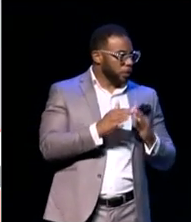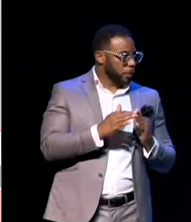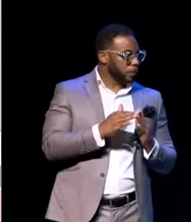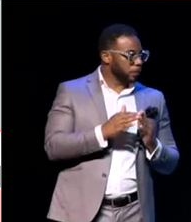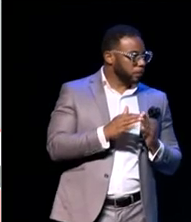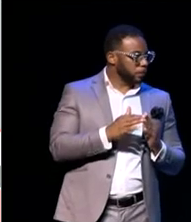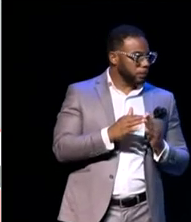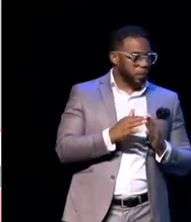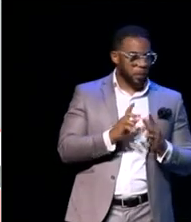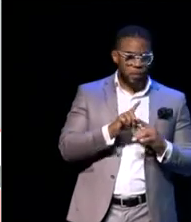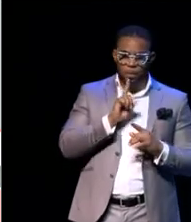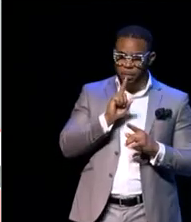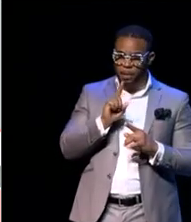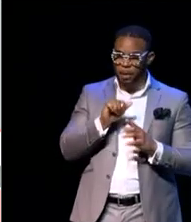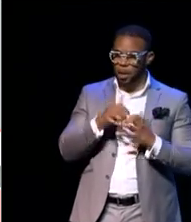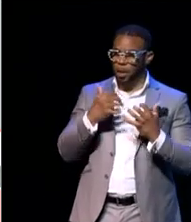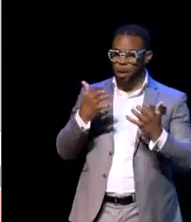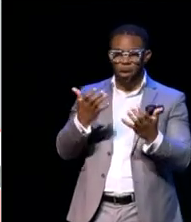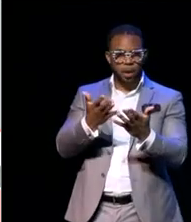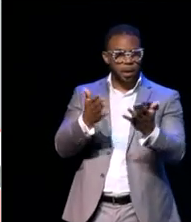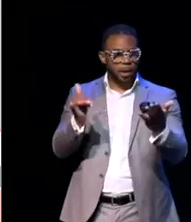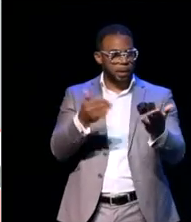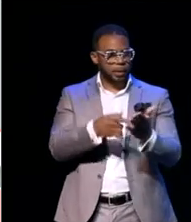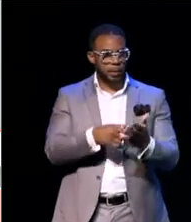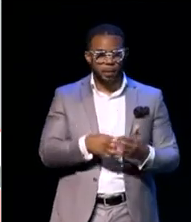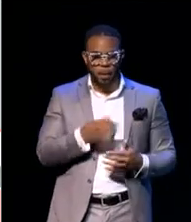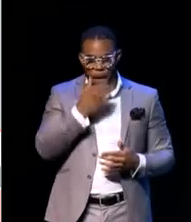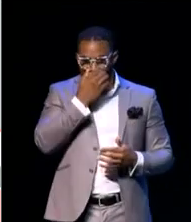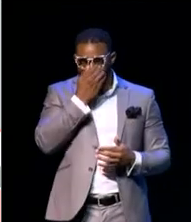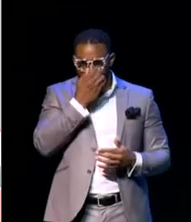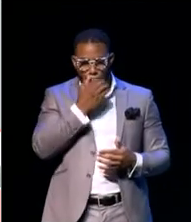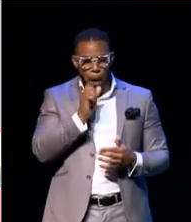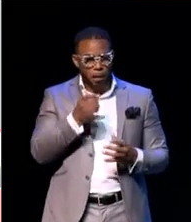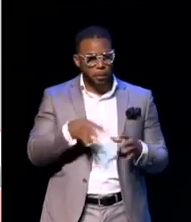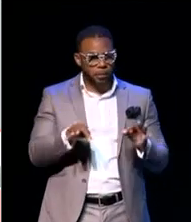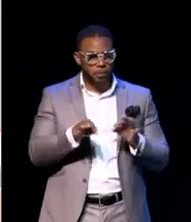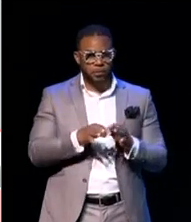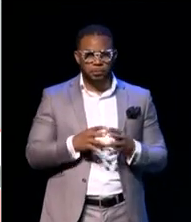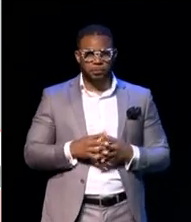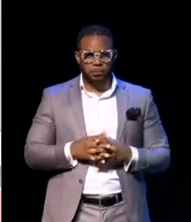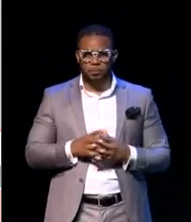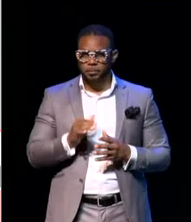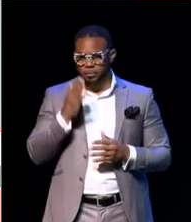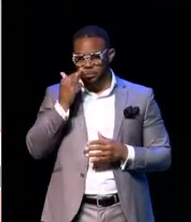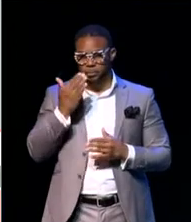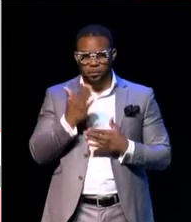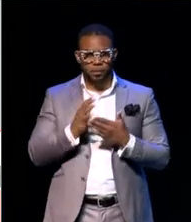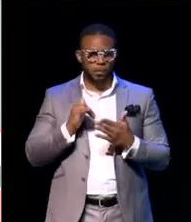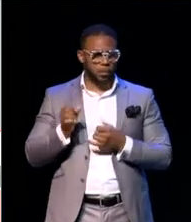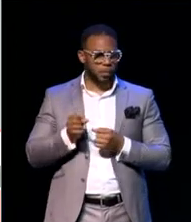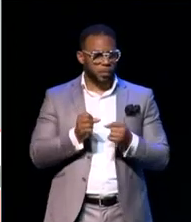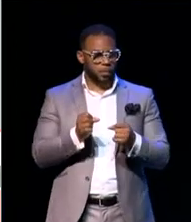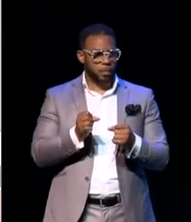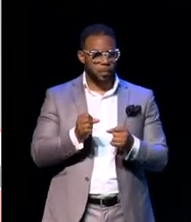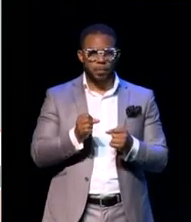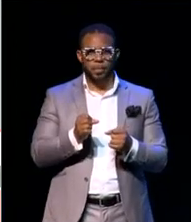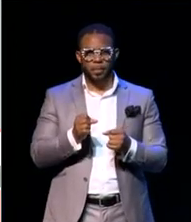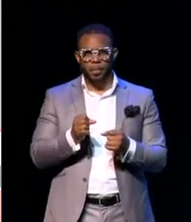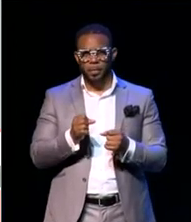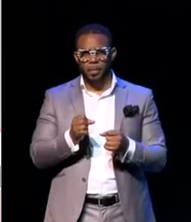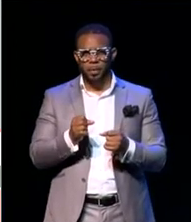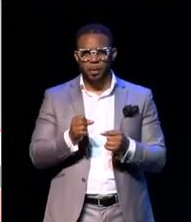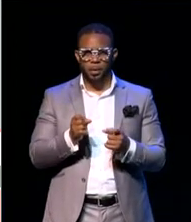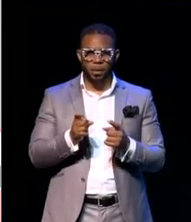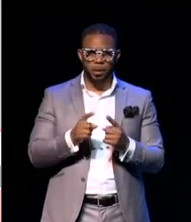community, to be in an audience like this is so important. That's why part of our strategy and tactics